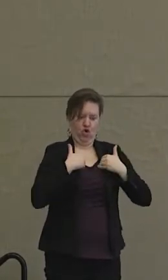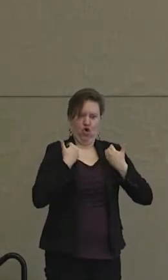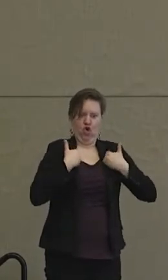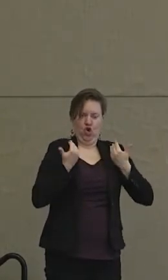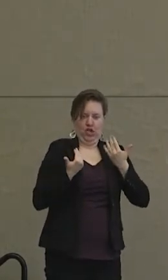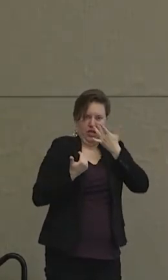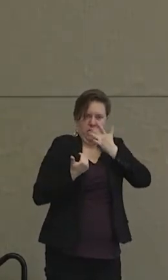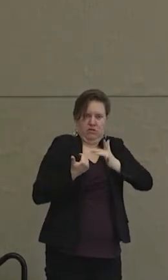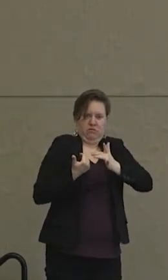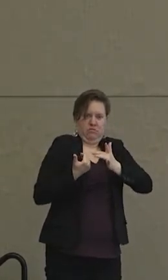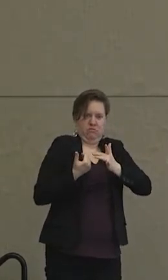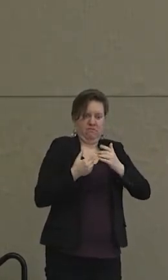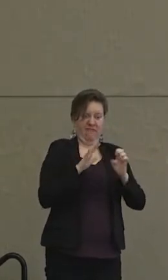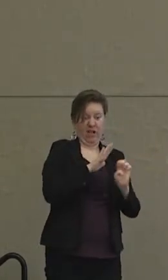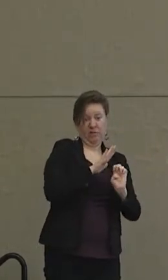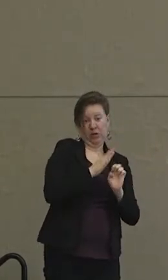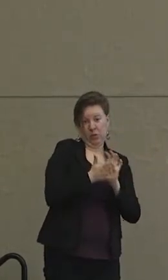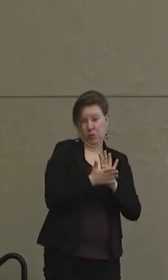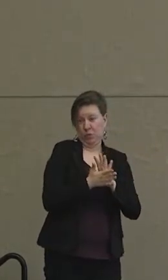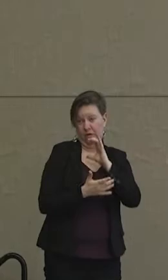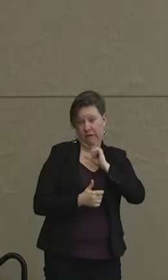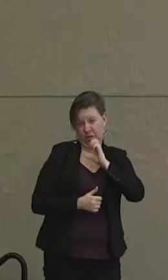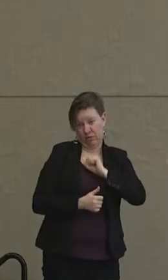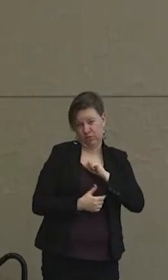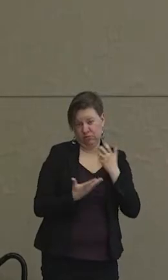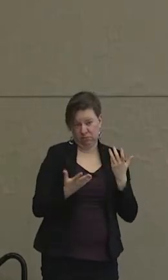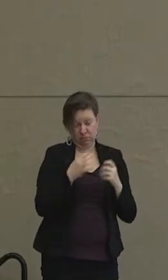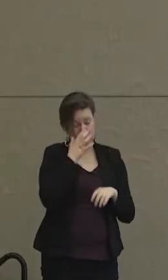earliest elementary school years,